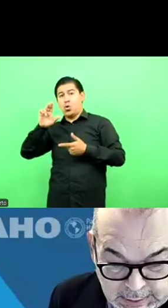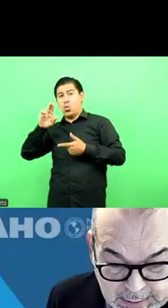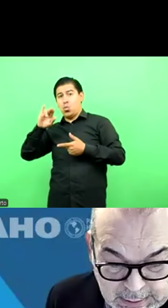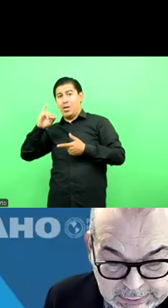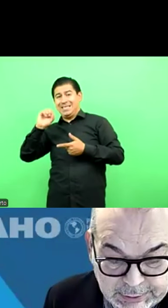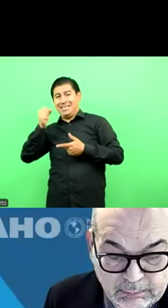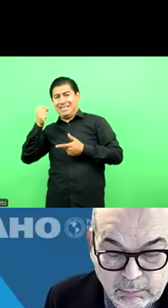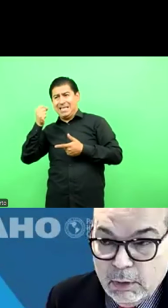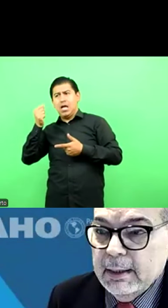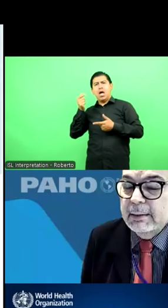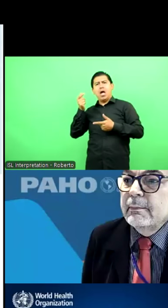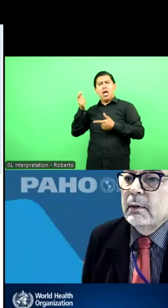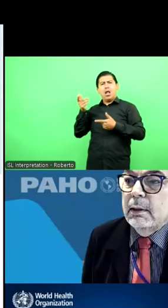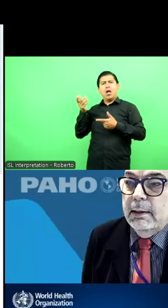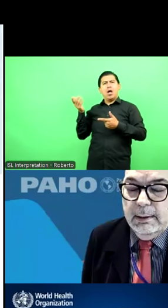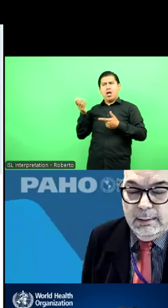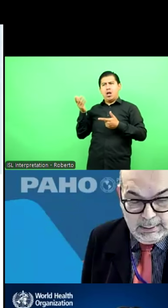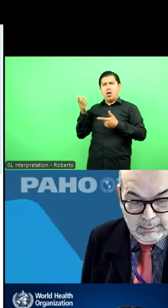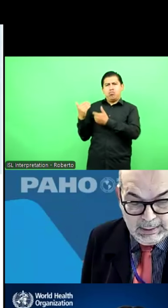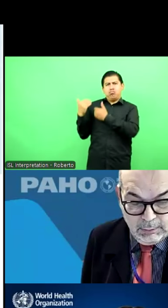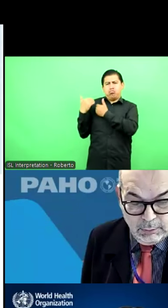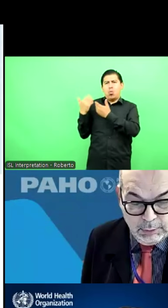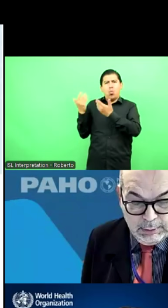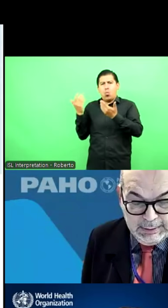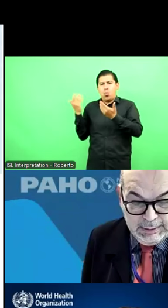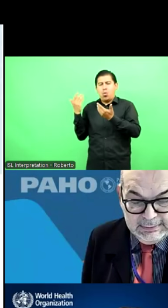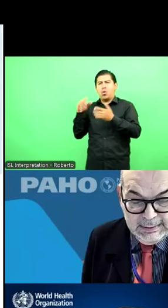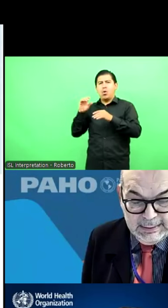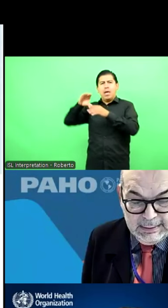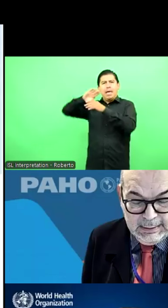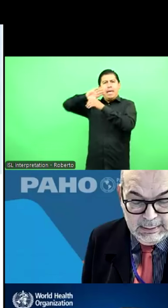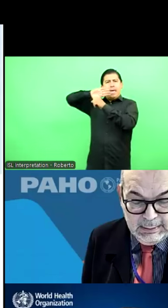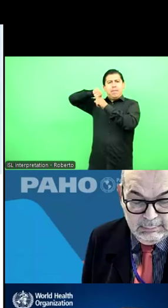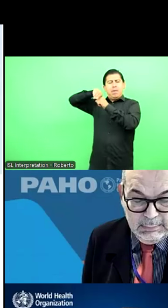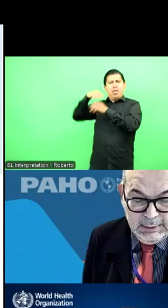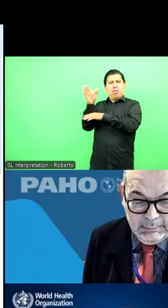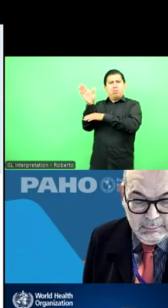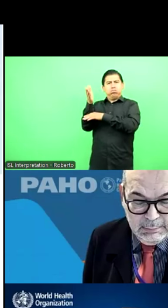Then we have Ambassador Luis Gallegos Chiriboga.